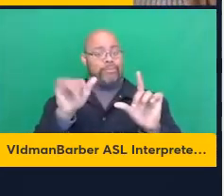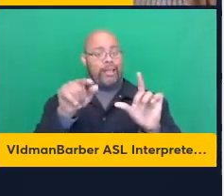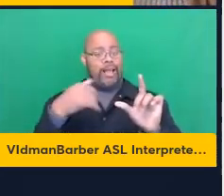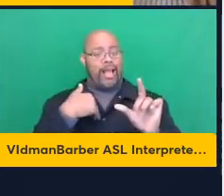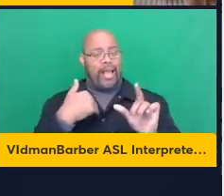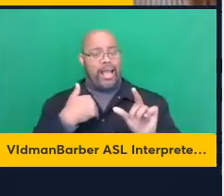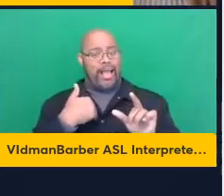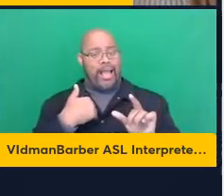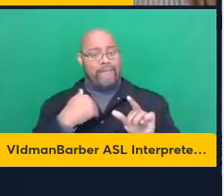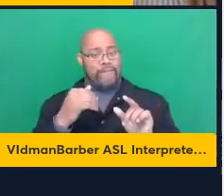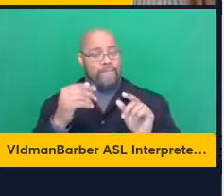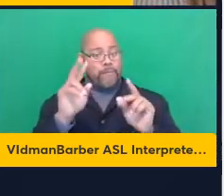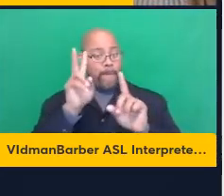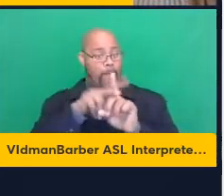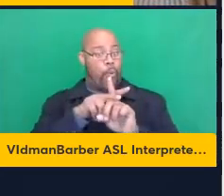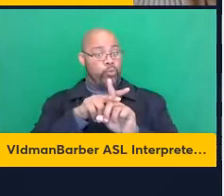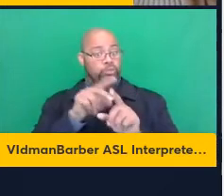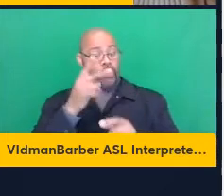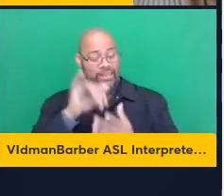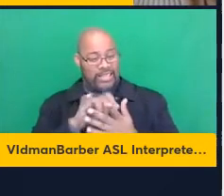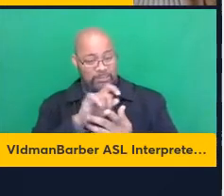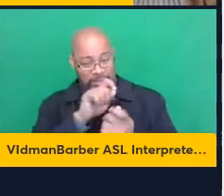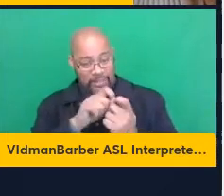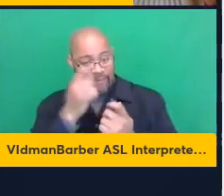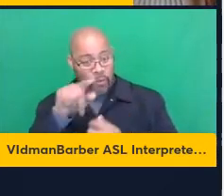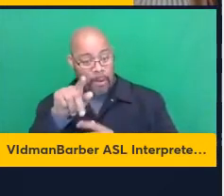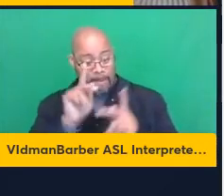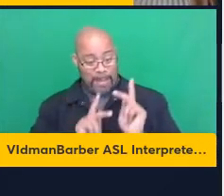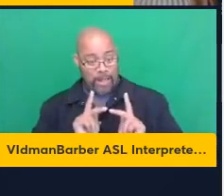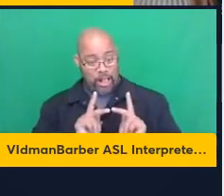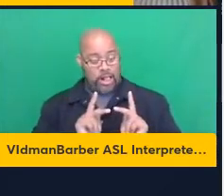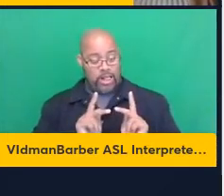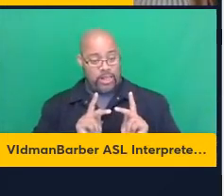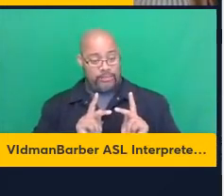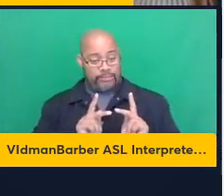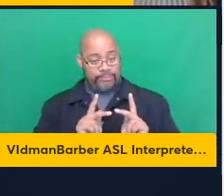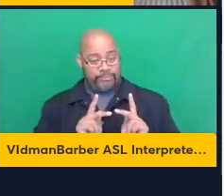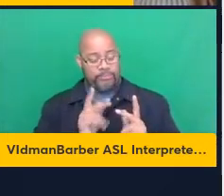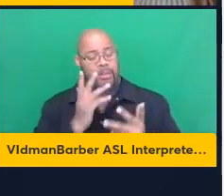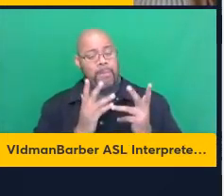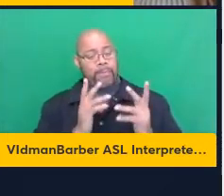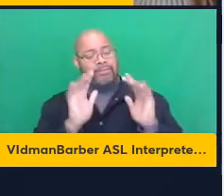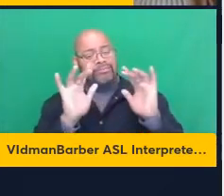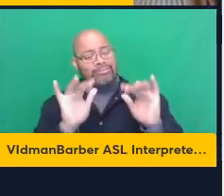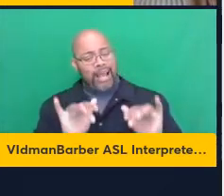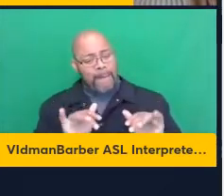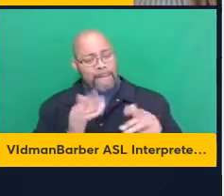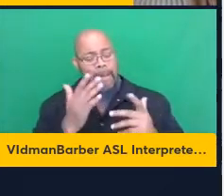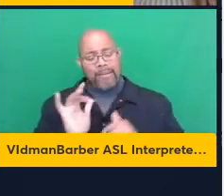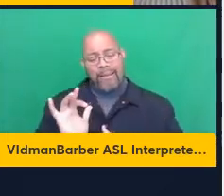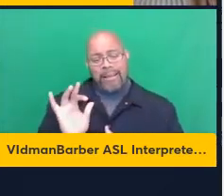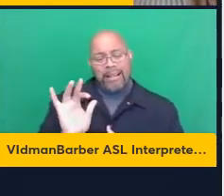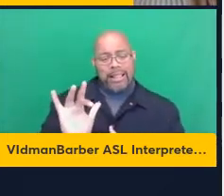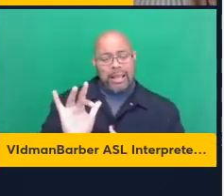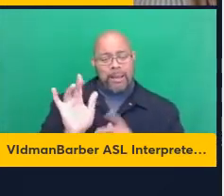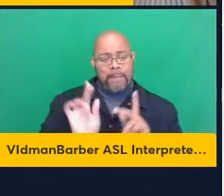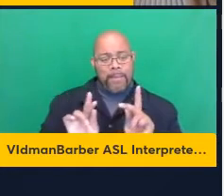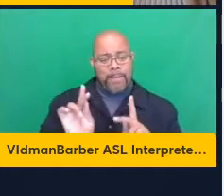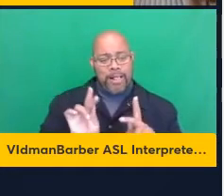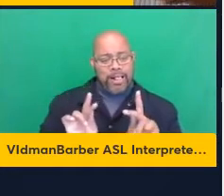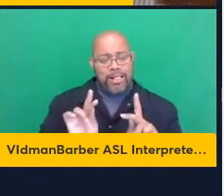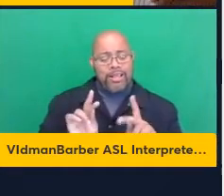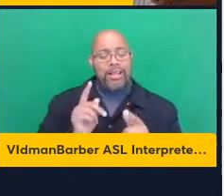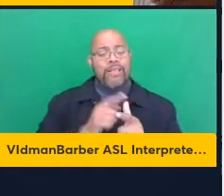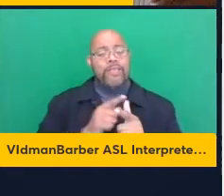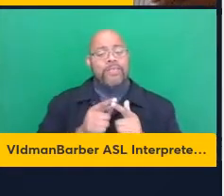a post on this. If they're looking specifically for people, all right, they may click on people, and